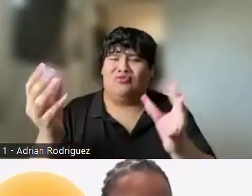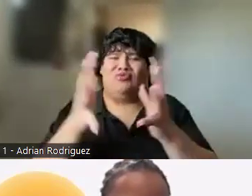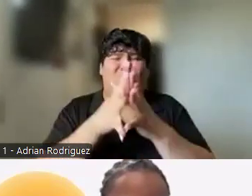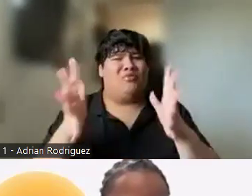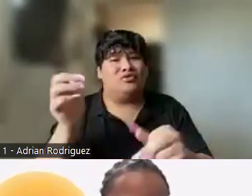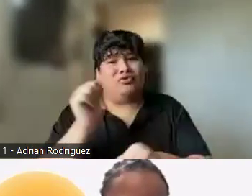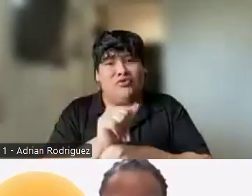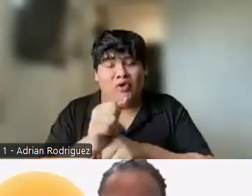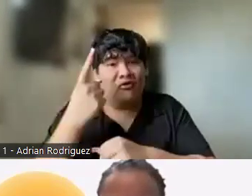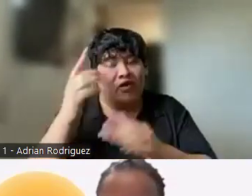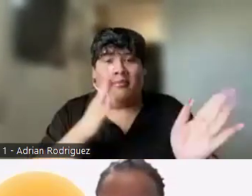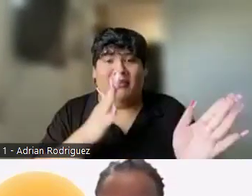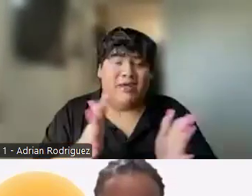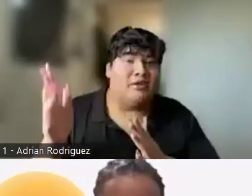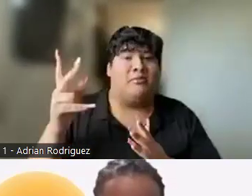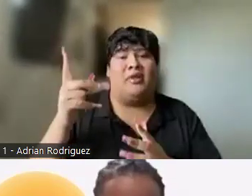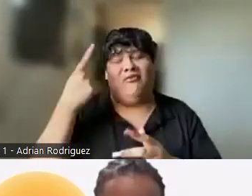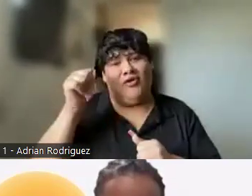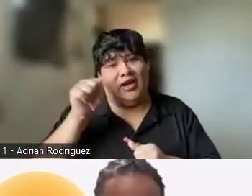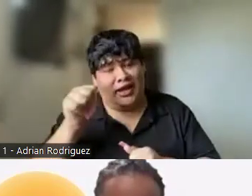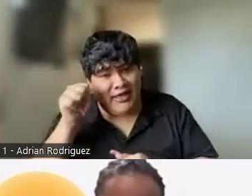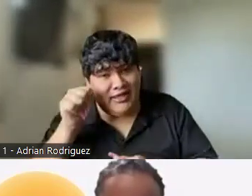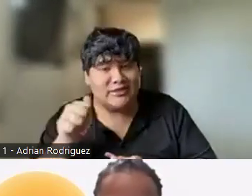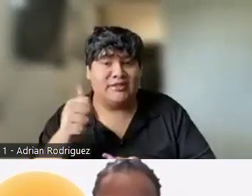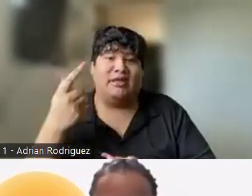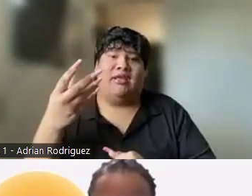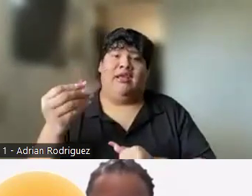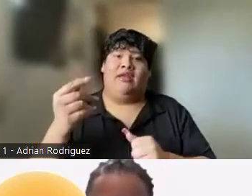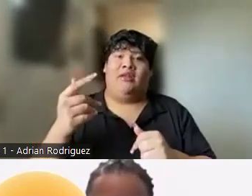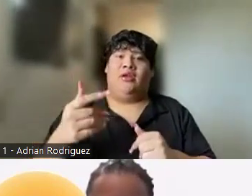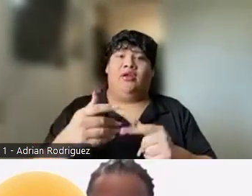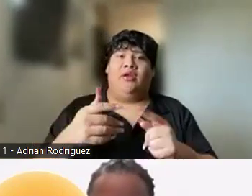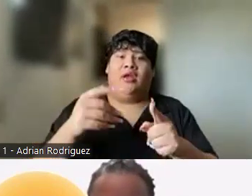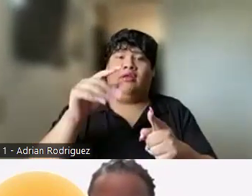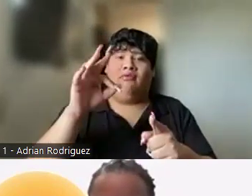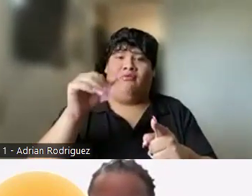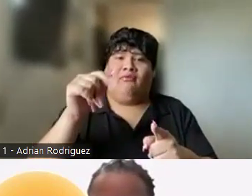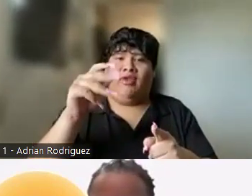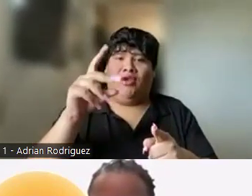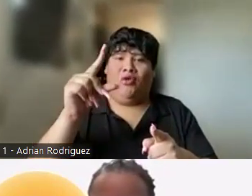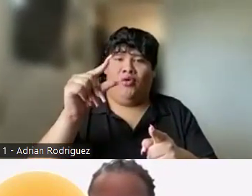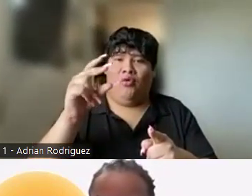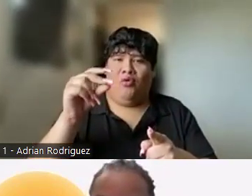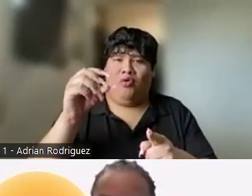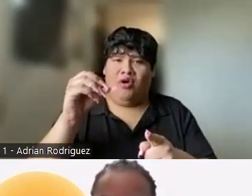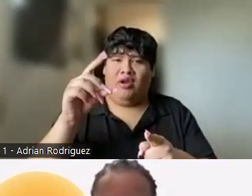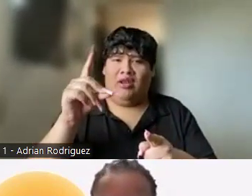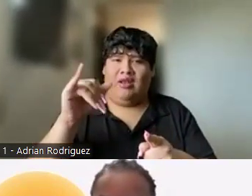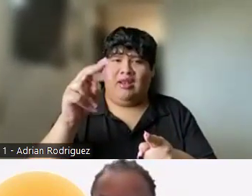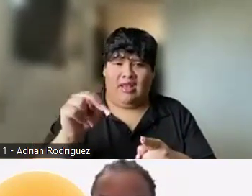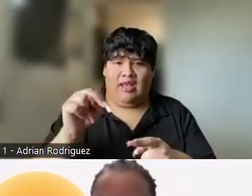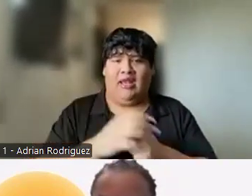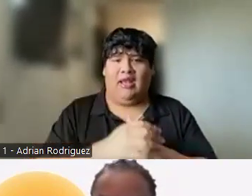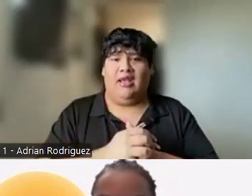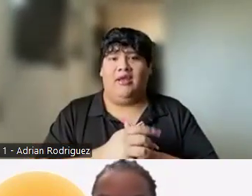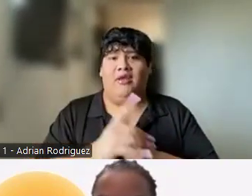the master plan for aging at the agency level. And also Faye Gordon, our state long-term care ombudsman. So